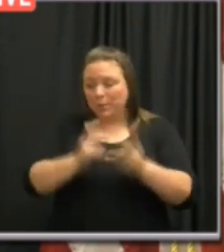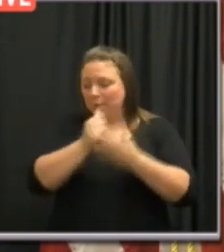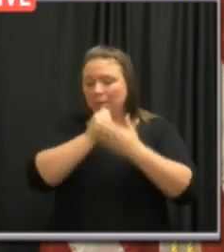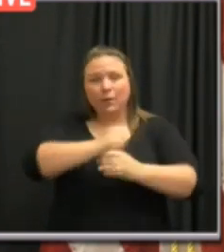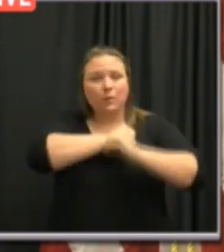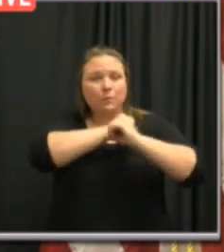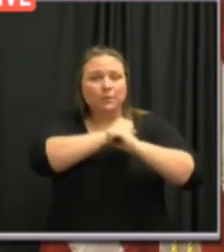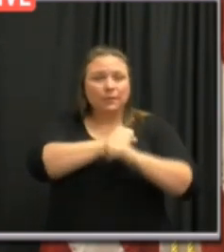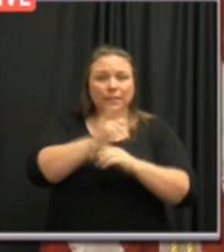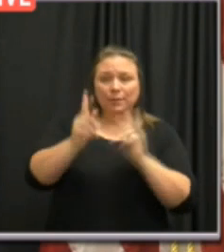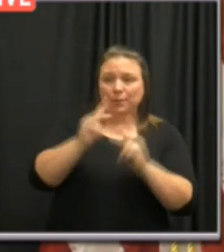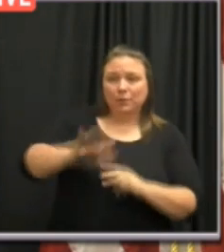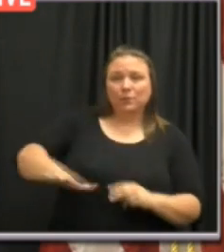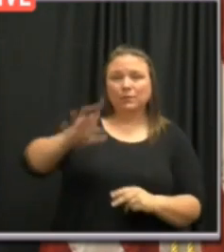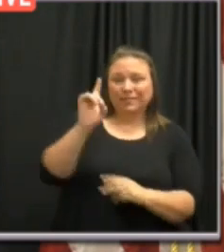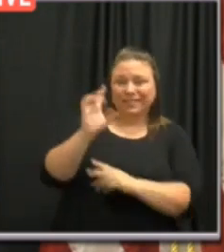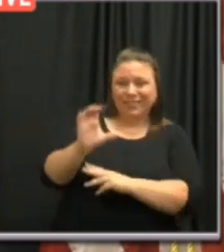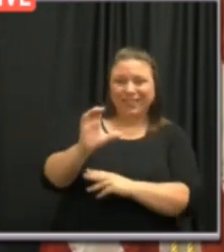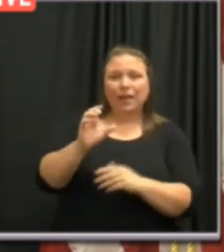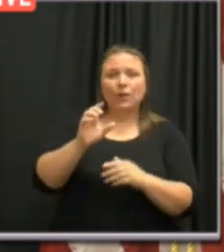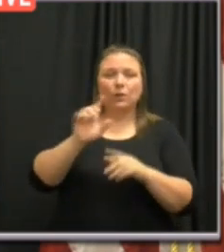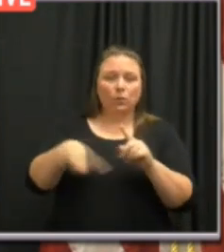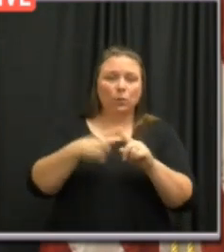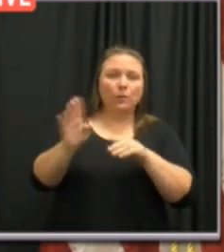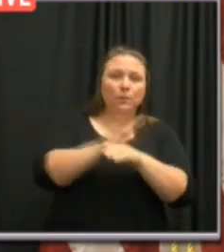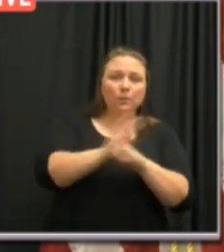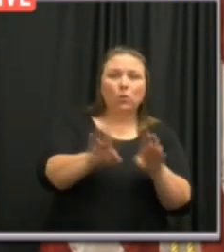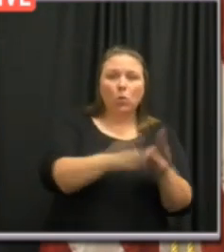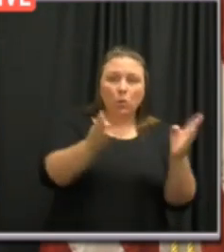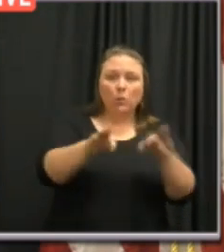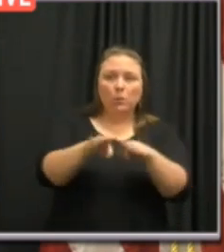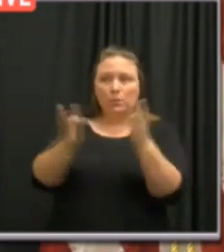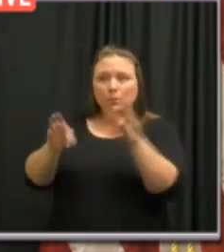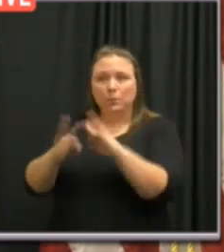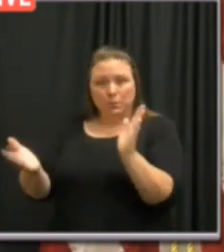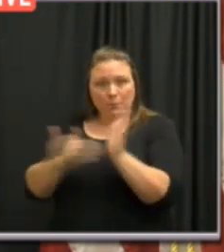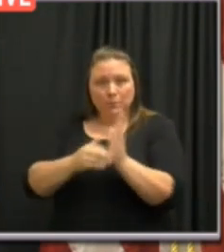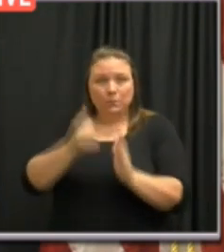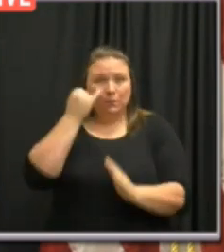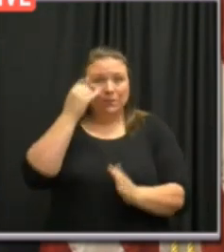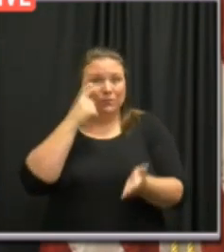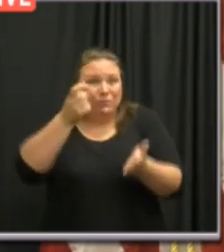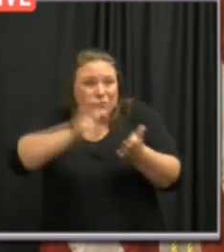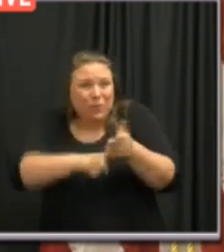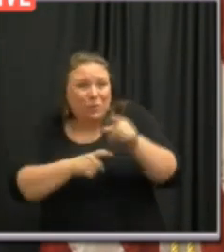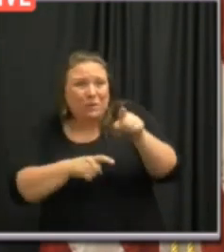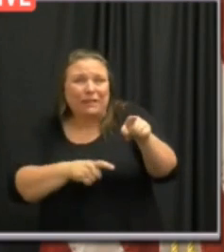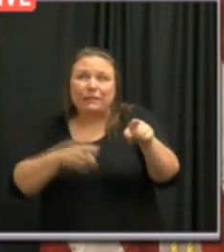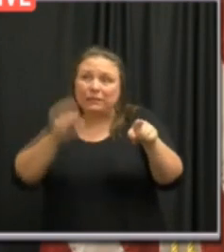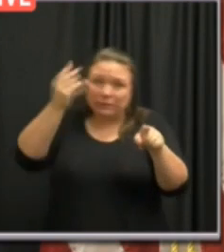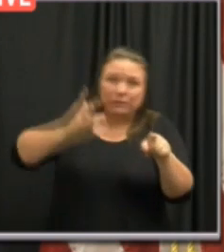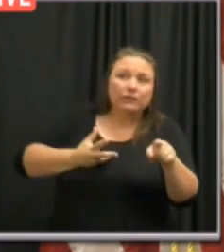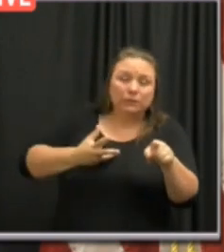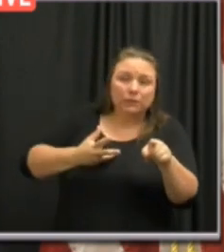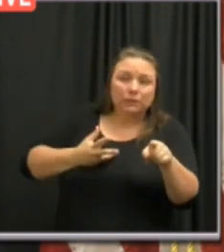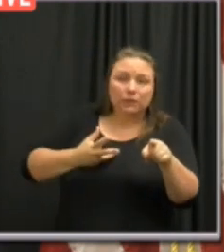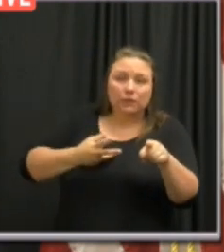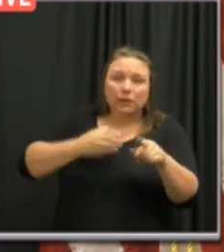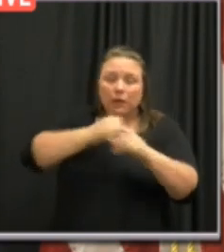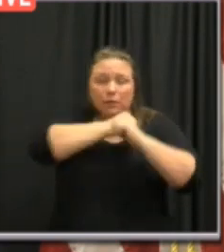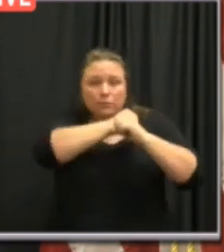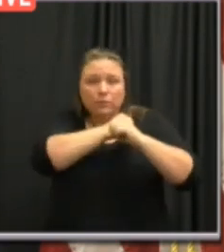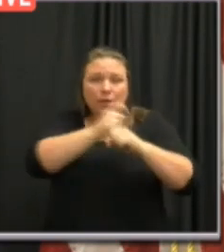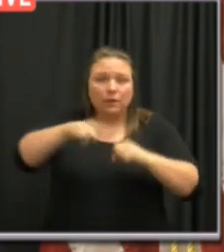Davidson County residents as businesses begin to reopen. If you see something, say something to protect